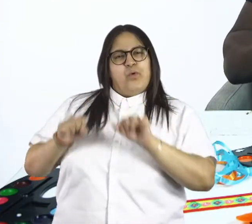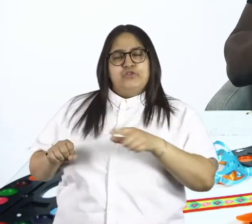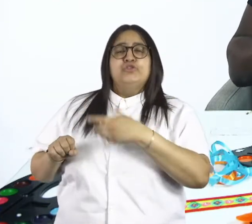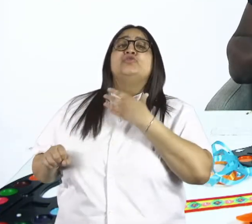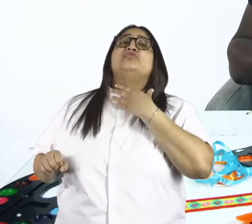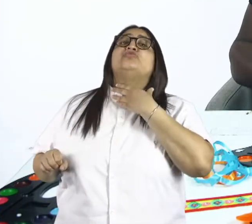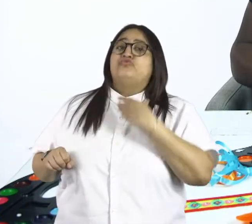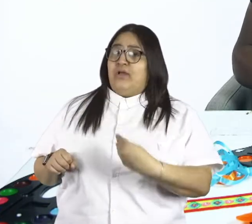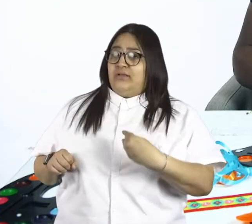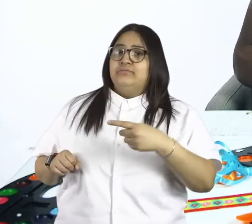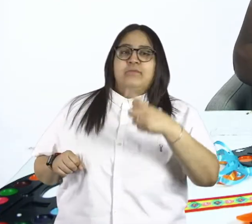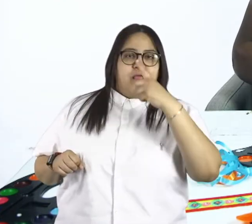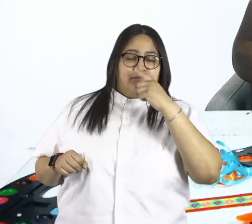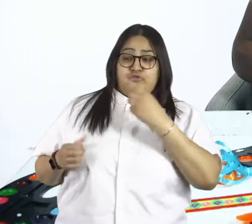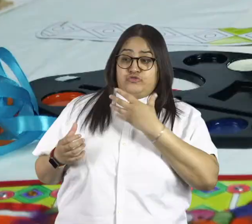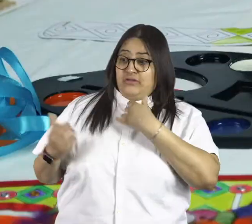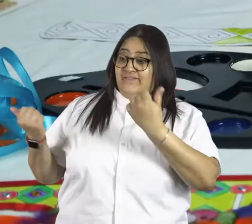apply a second coat.